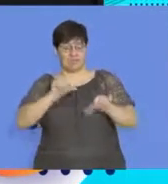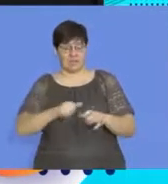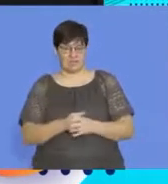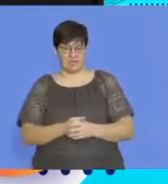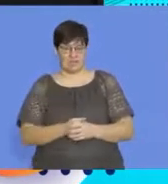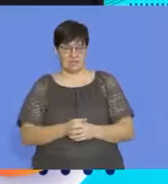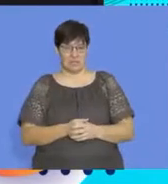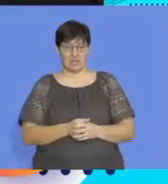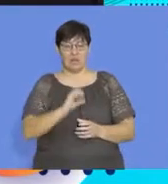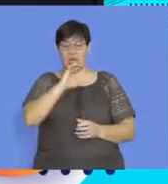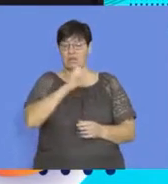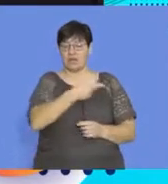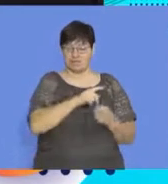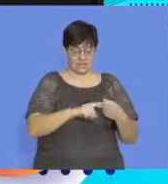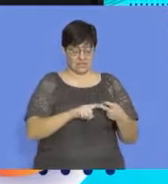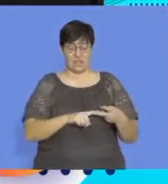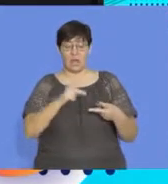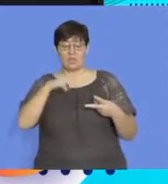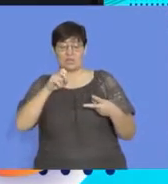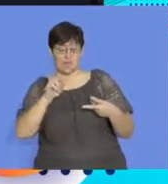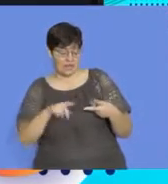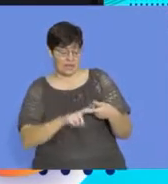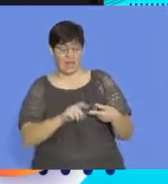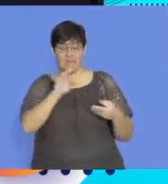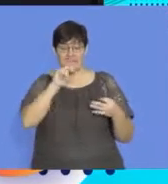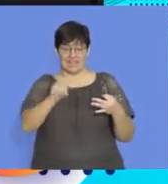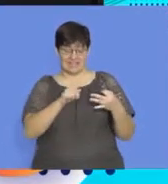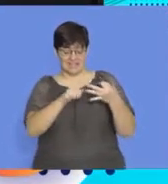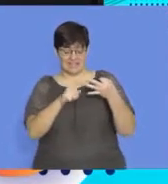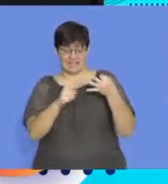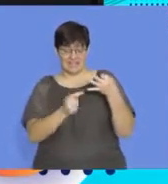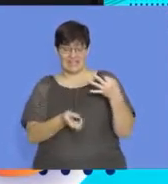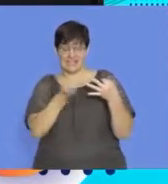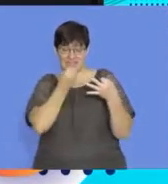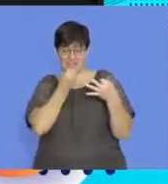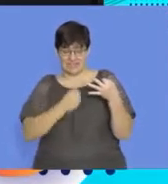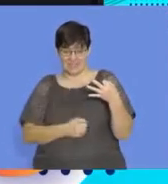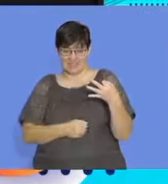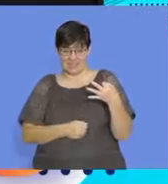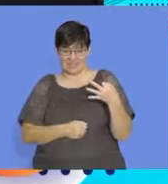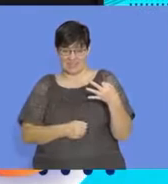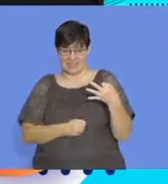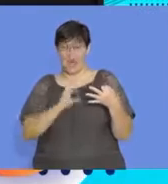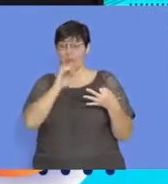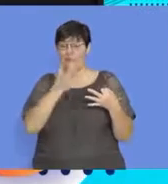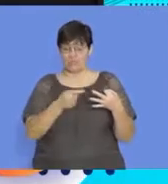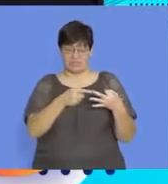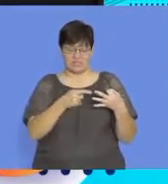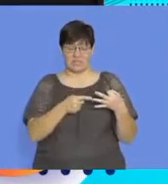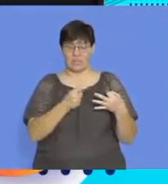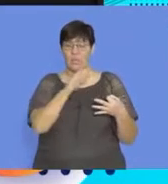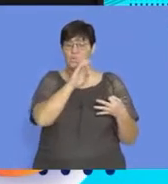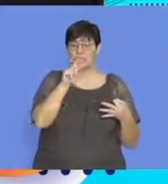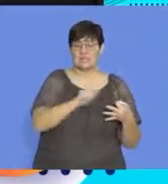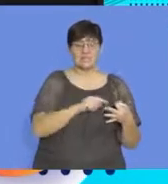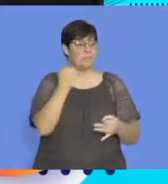Carbohydrates, proteins, fats. Food. Carbohydrates, our wheats, our millies.